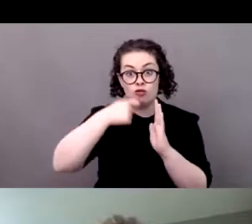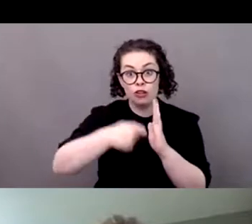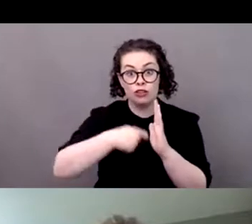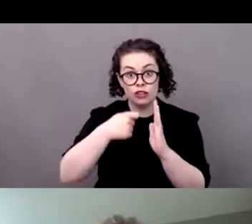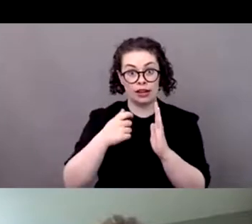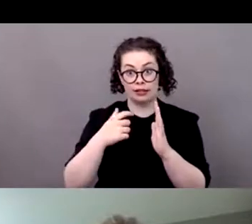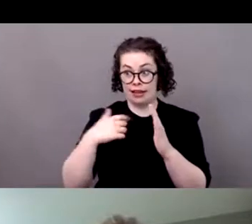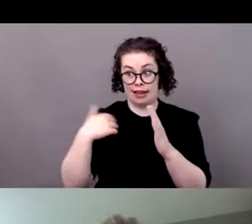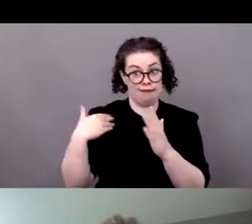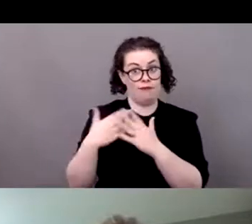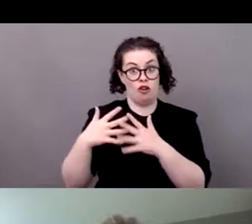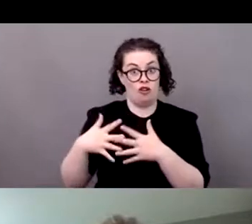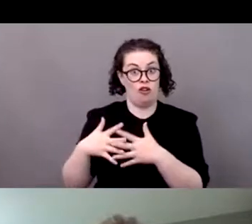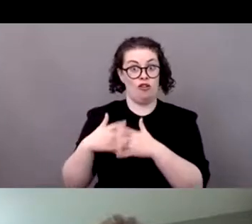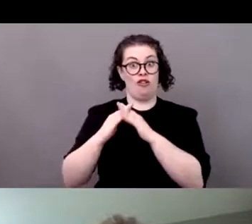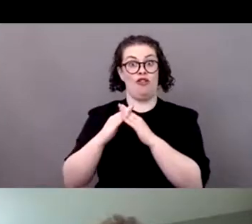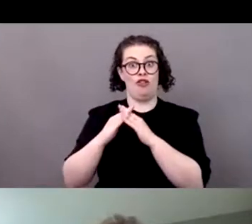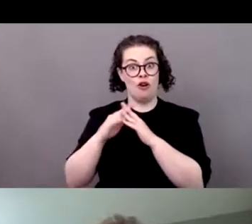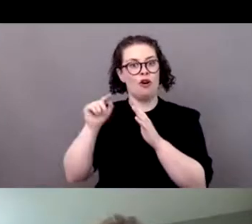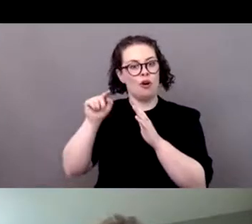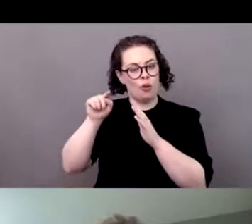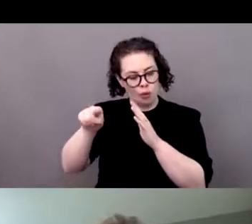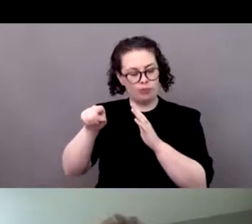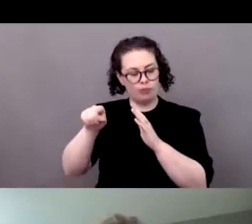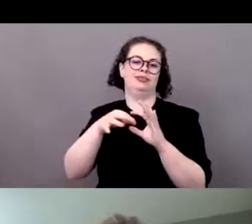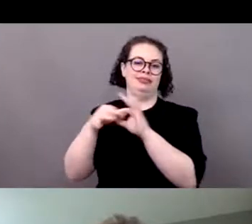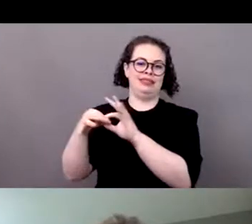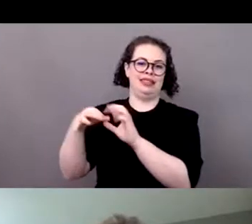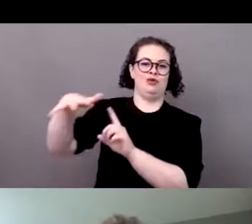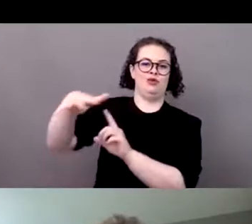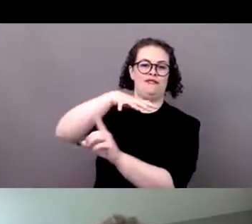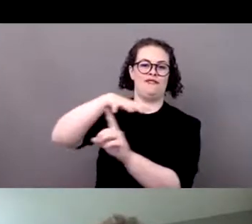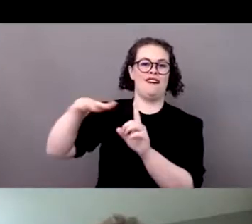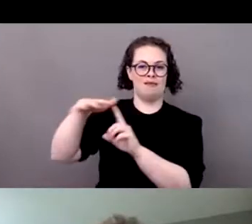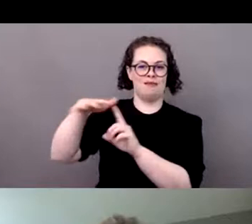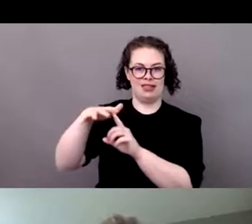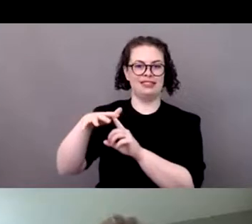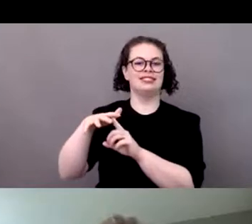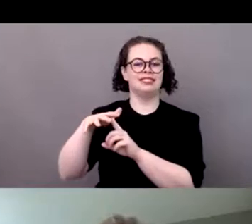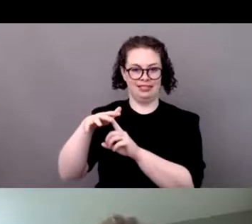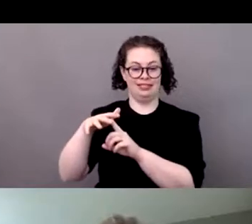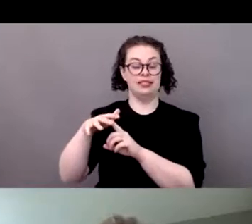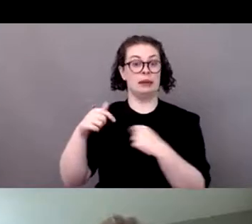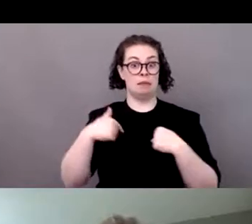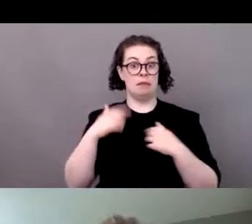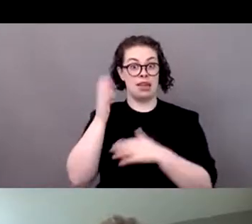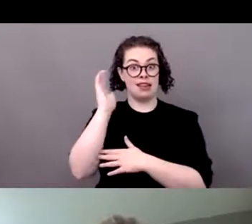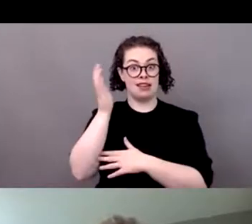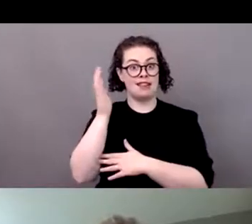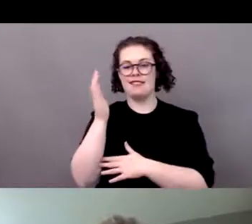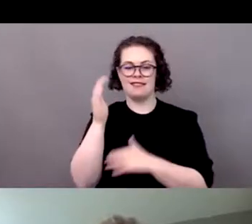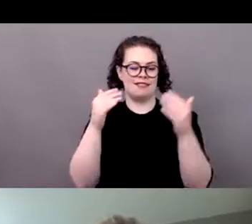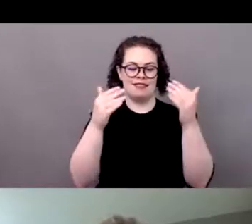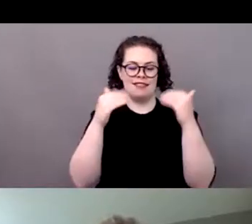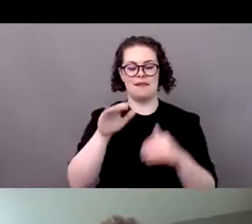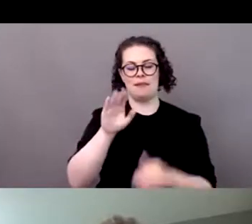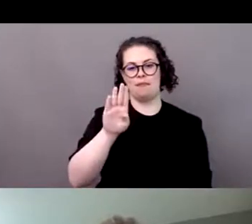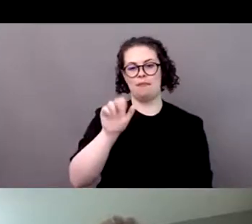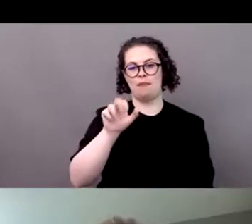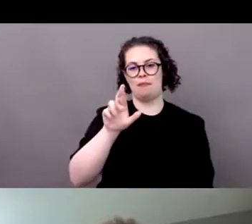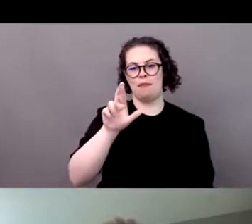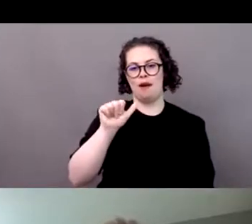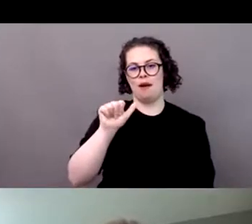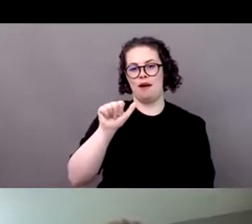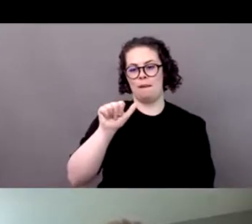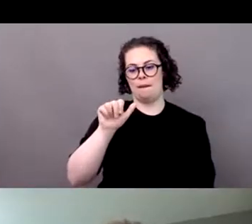cycle project that will be presented afterwards by Barbara, by the Italian Football Association. But I would like only